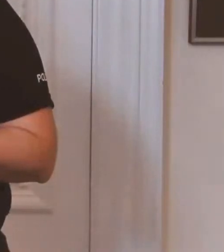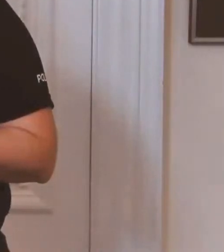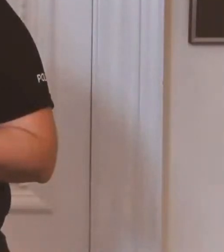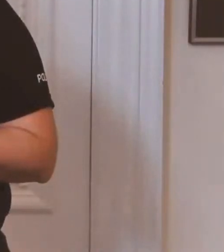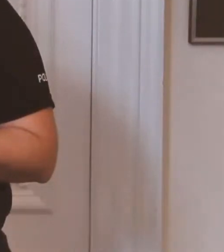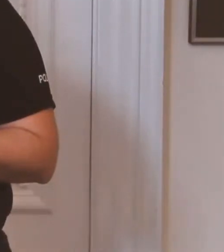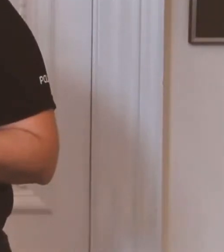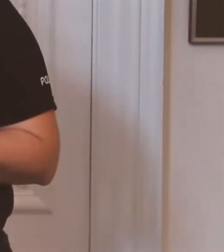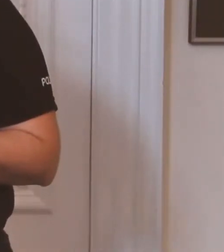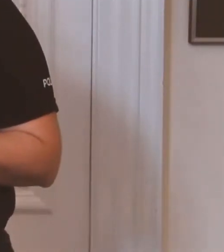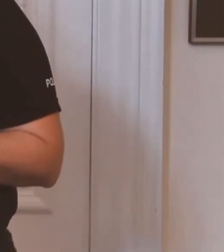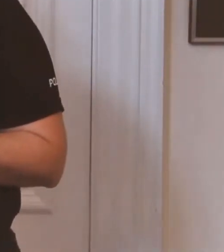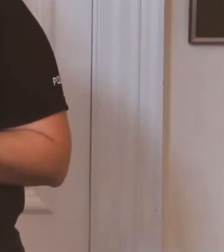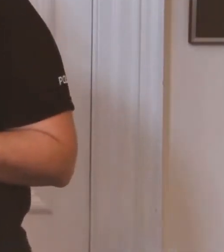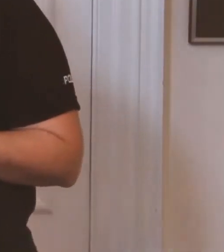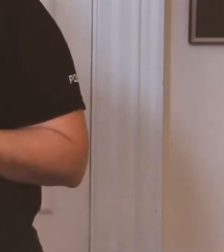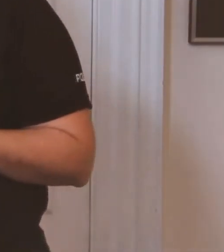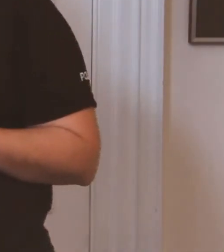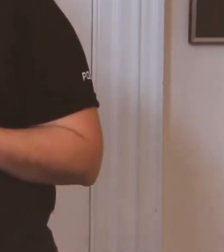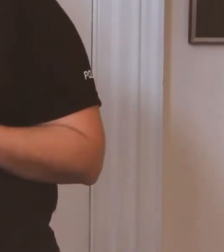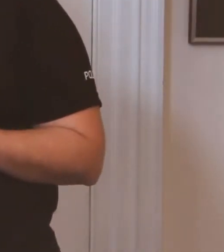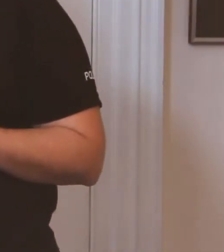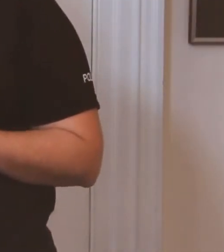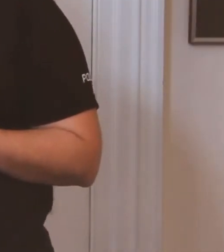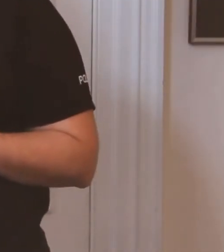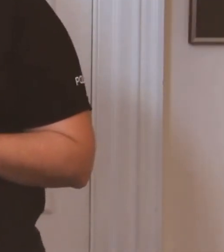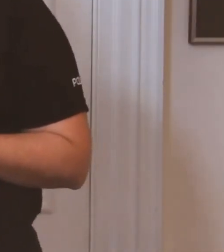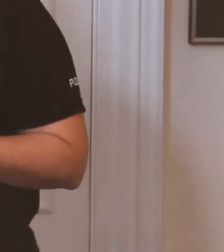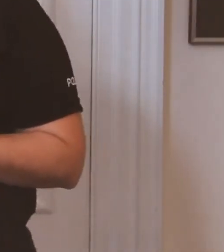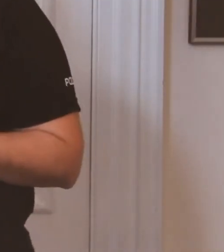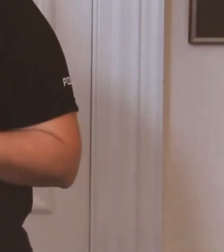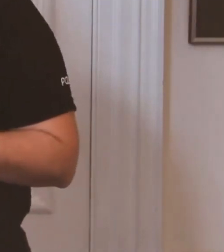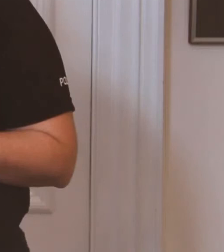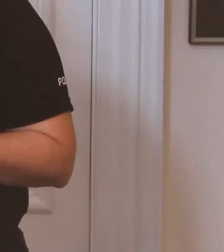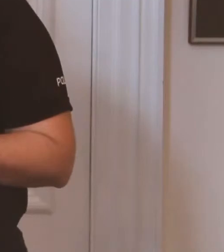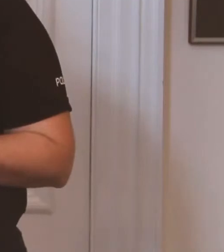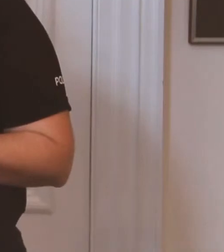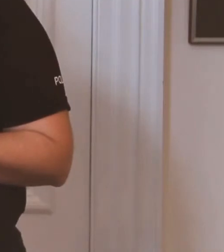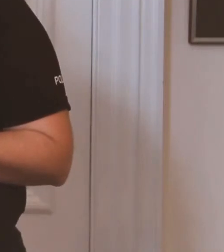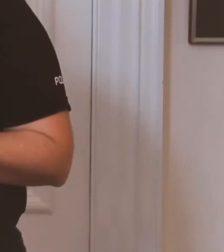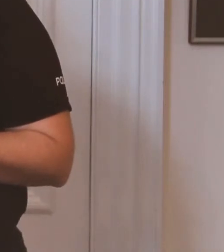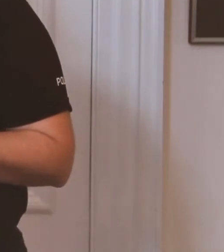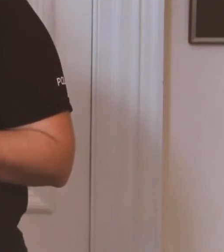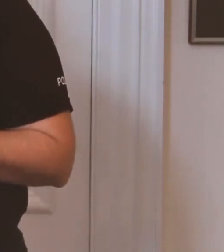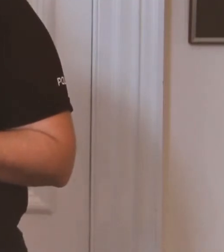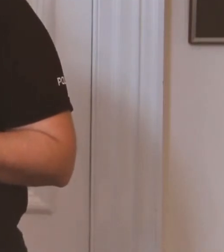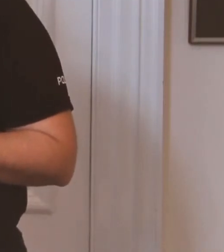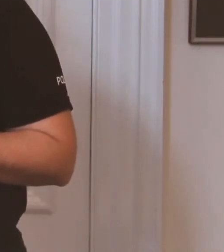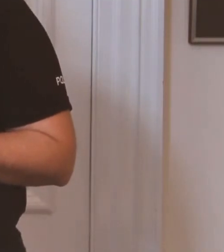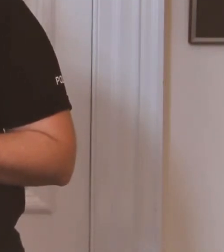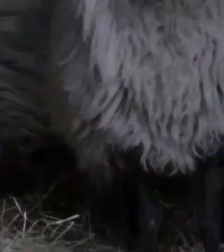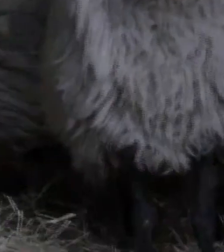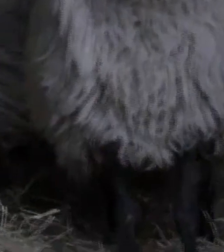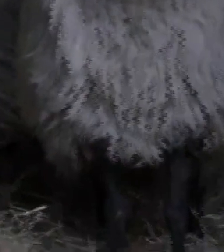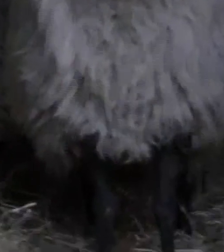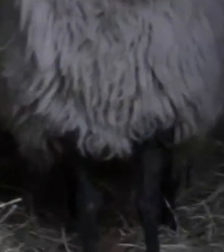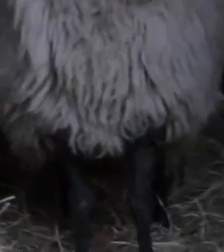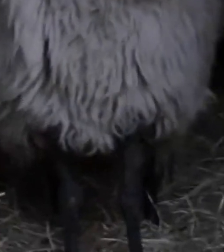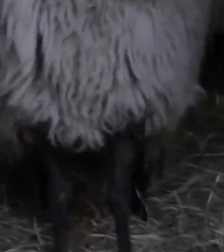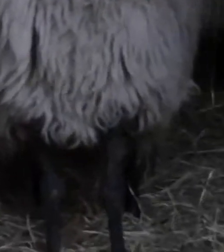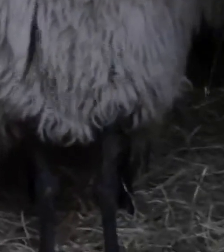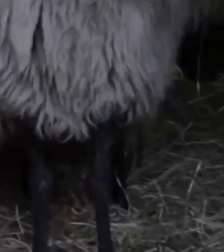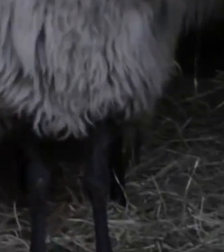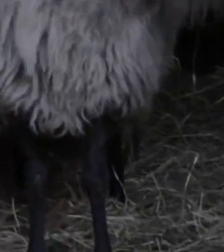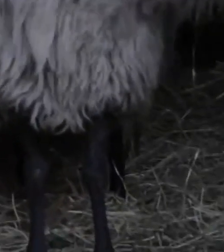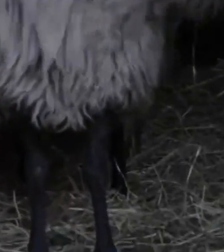Wildlife and Rural Crime Coordinator, I help advise officers and staff on what livestock worrying is and, most importantly, how we can help prevent it from happening. The